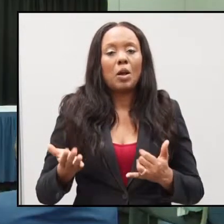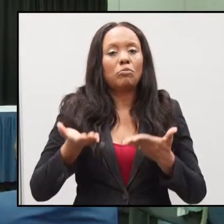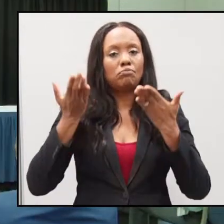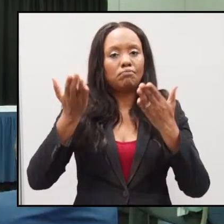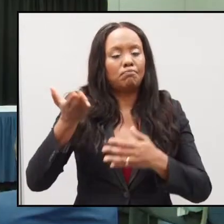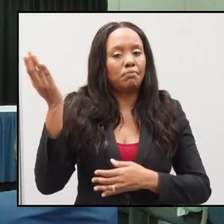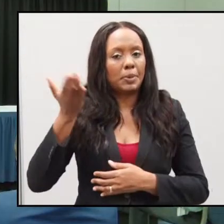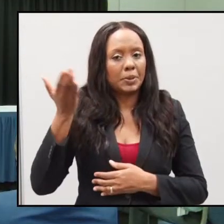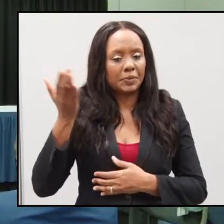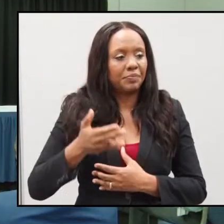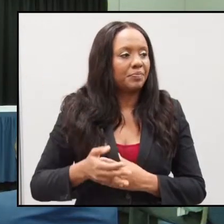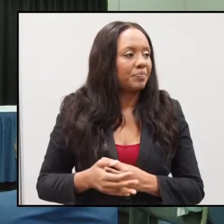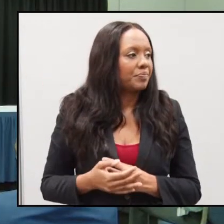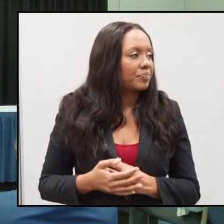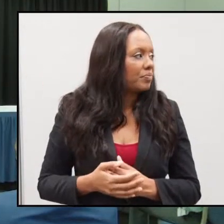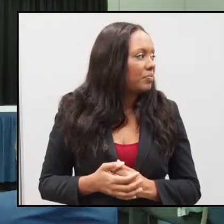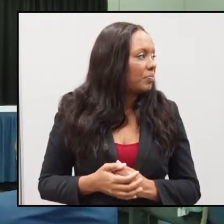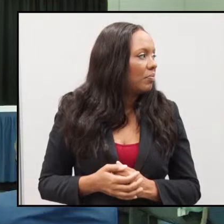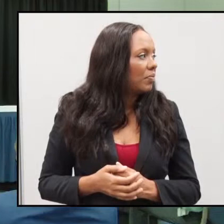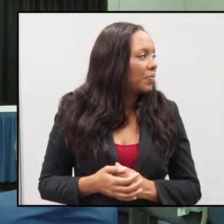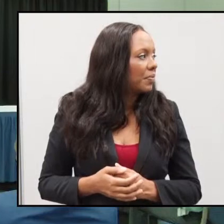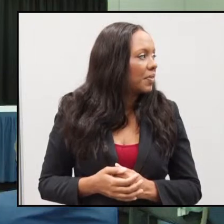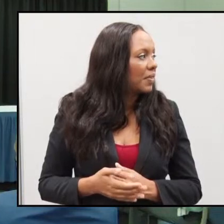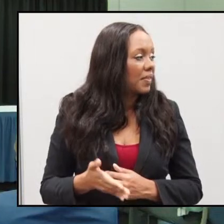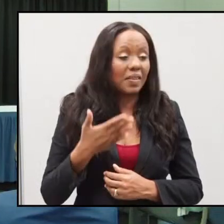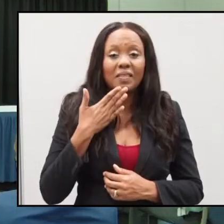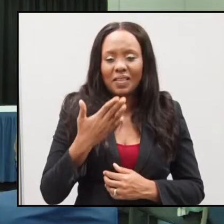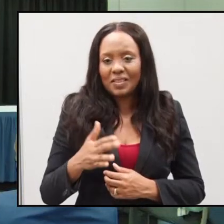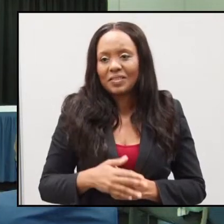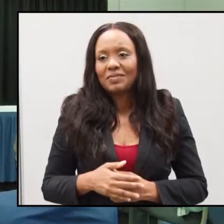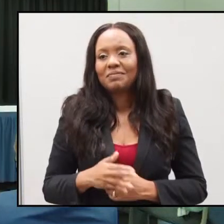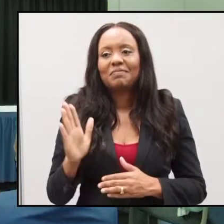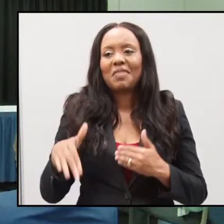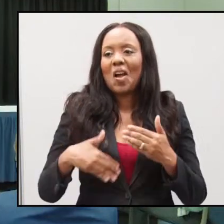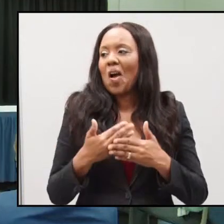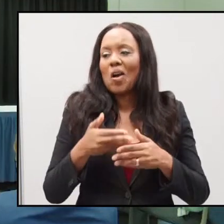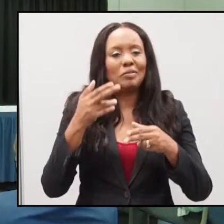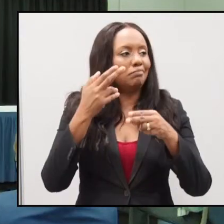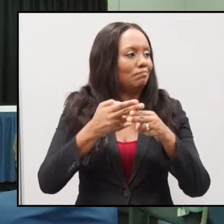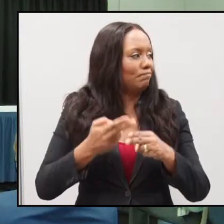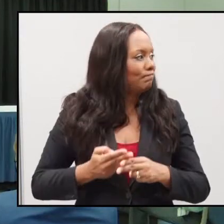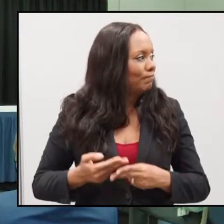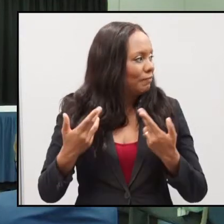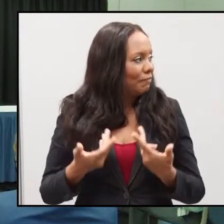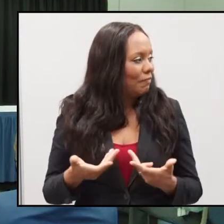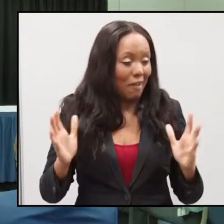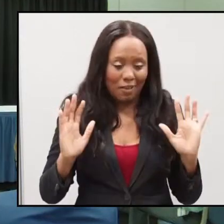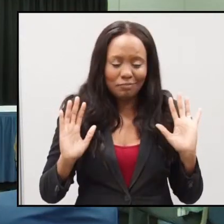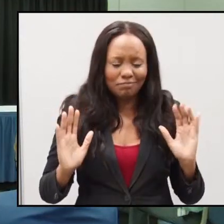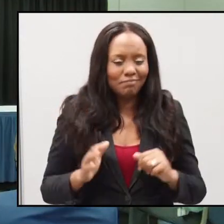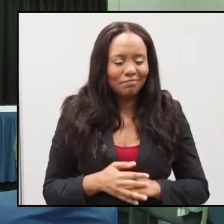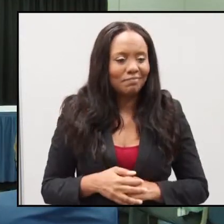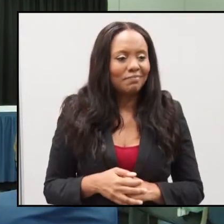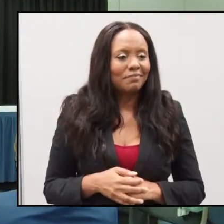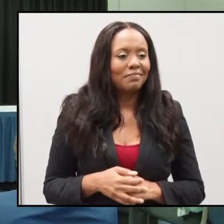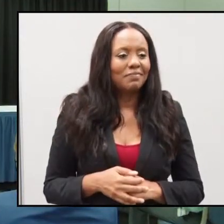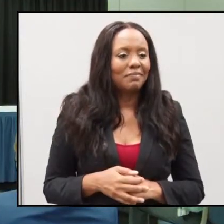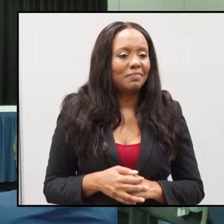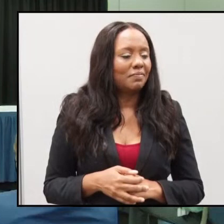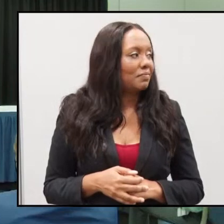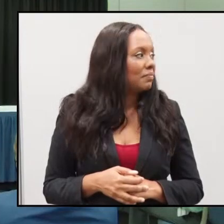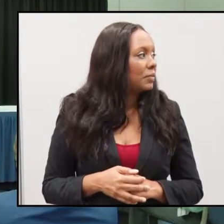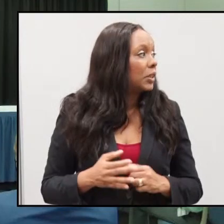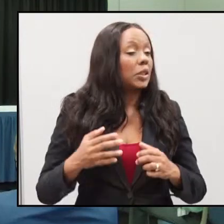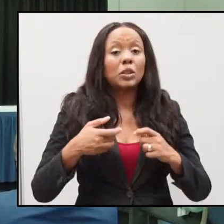Thank you. All protocols observed in this room. If I may, and perhaps Sharida, I